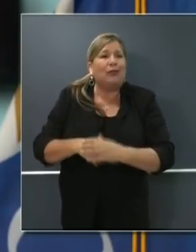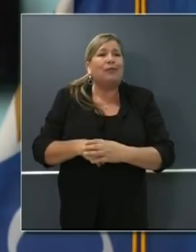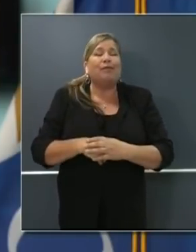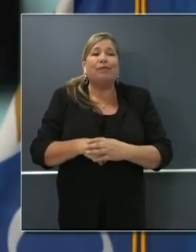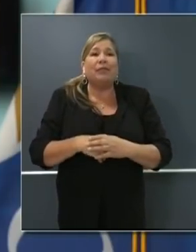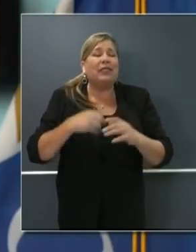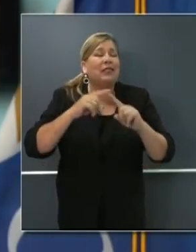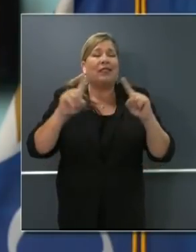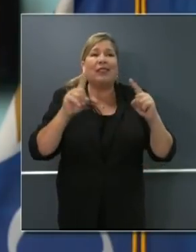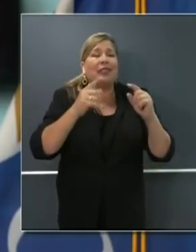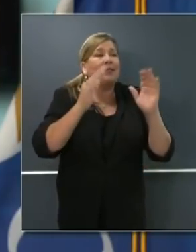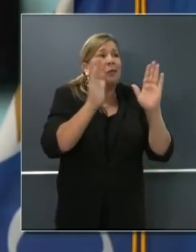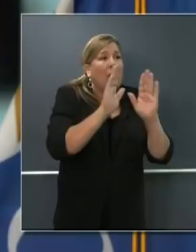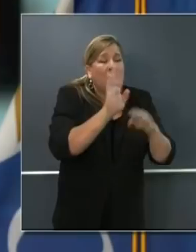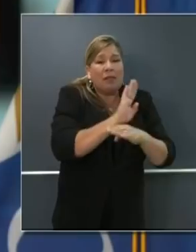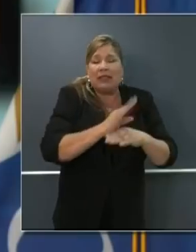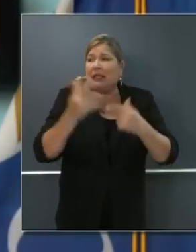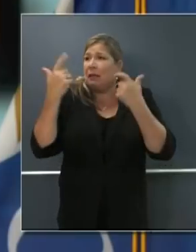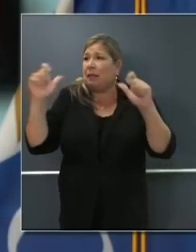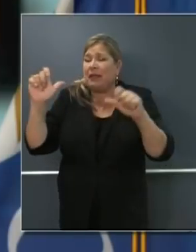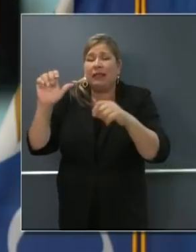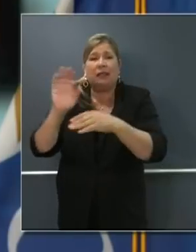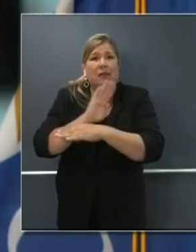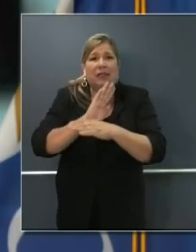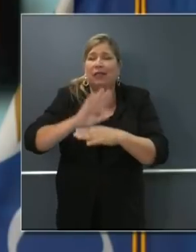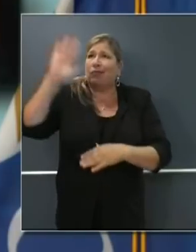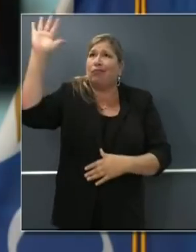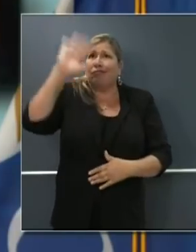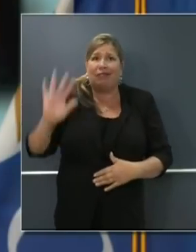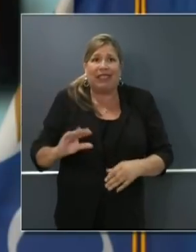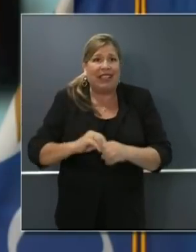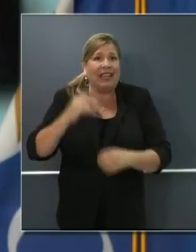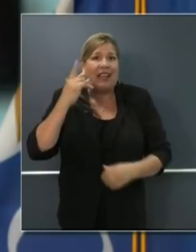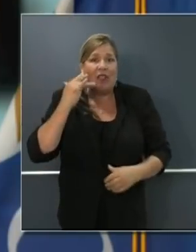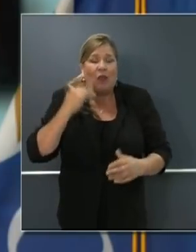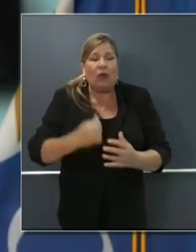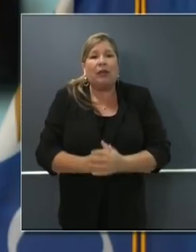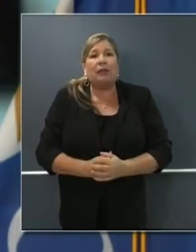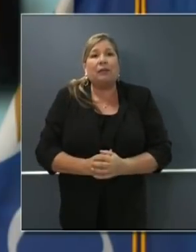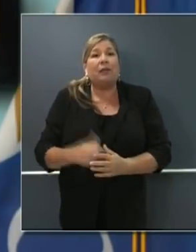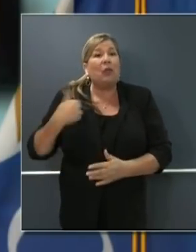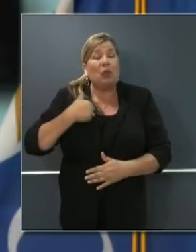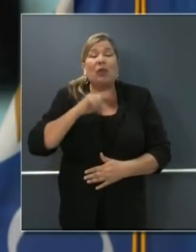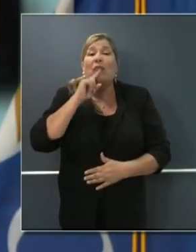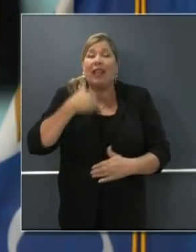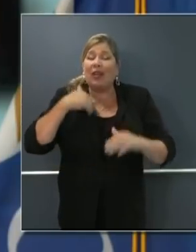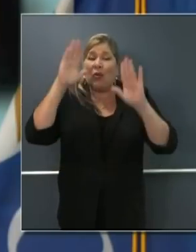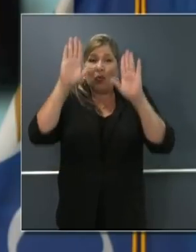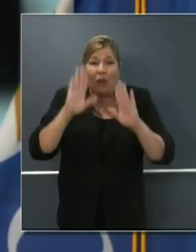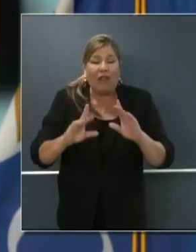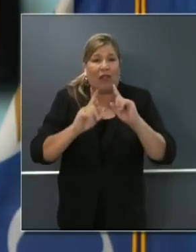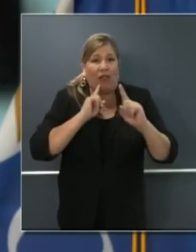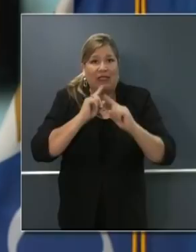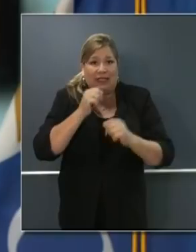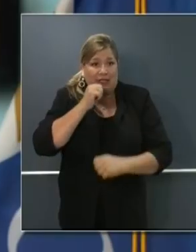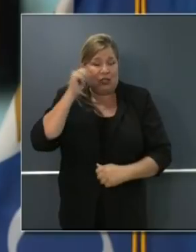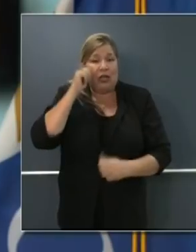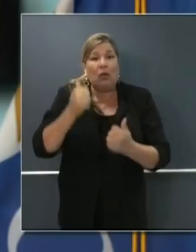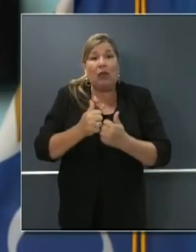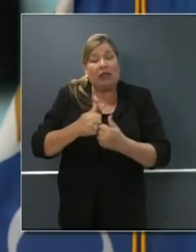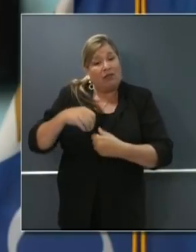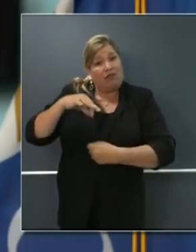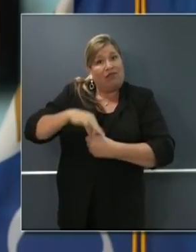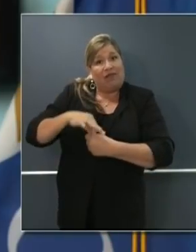businesses large and small all throughout the state of California. We had wonderful conversations yesterday with elected